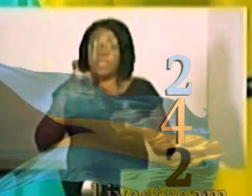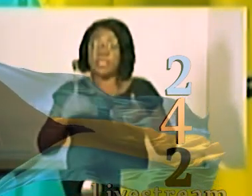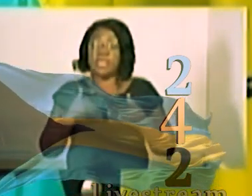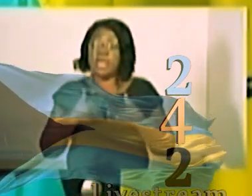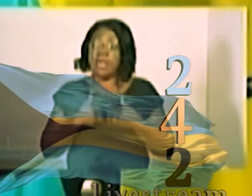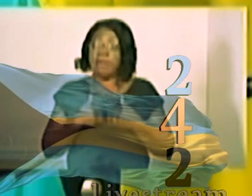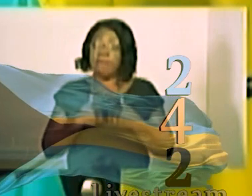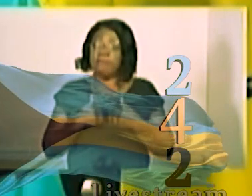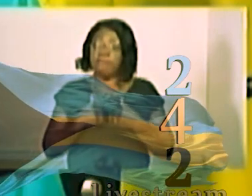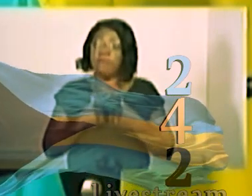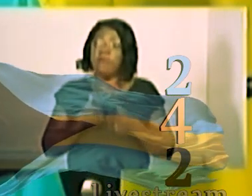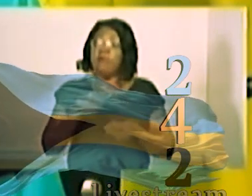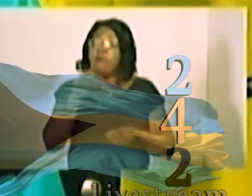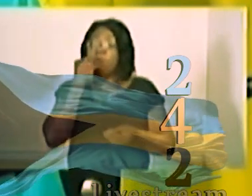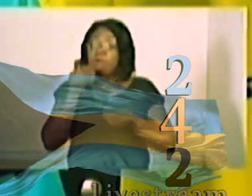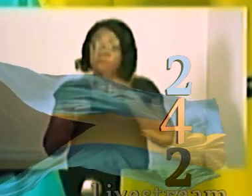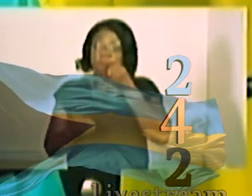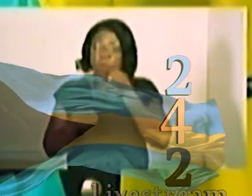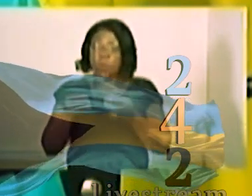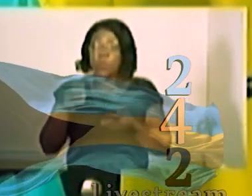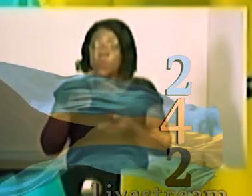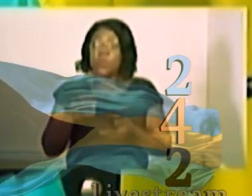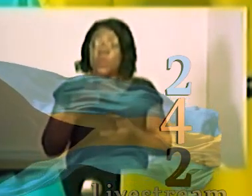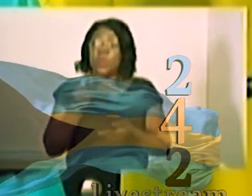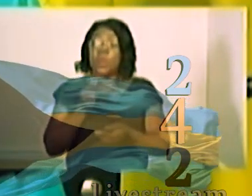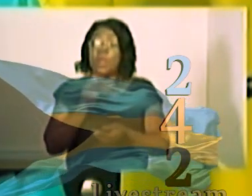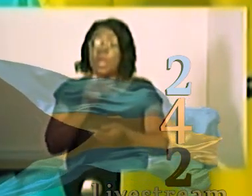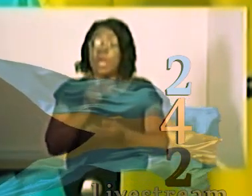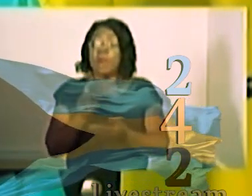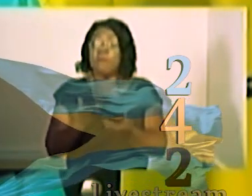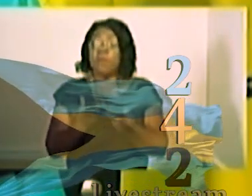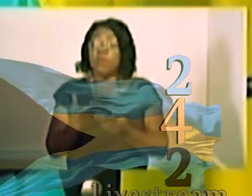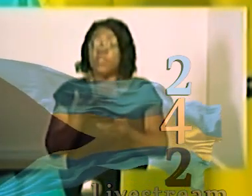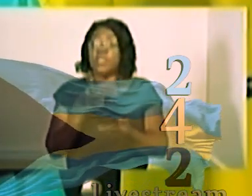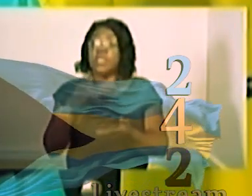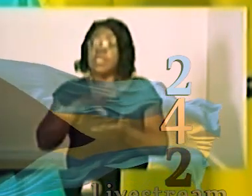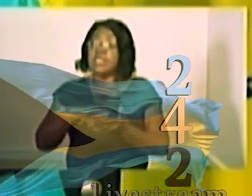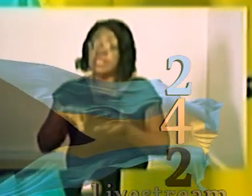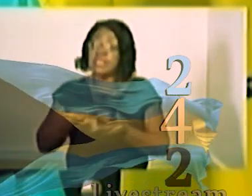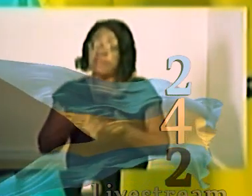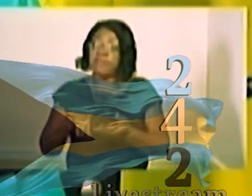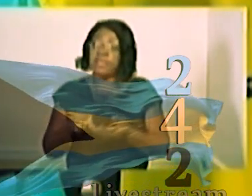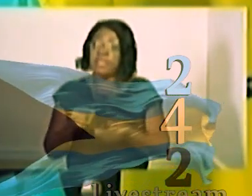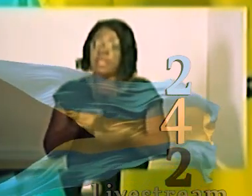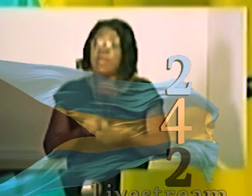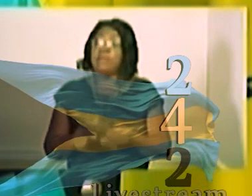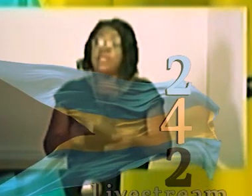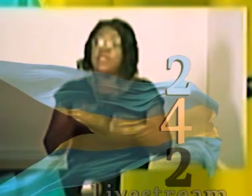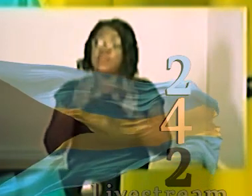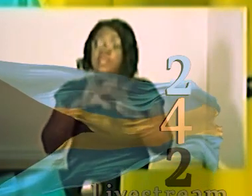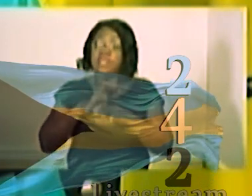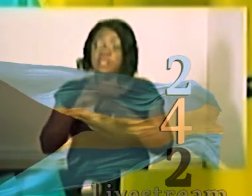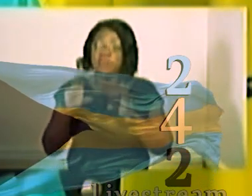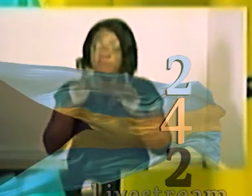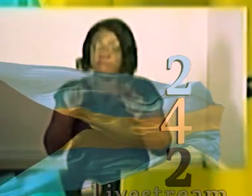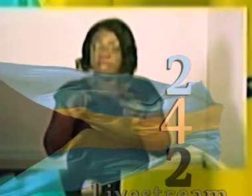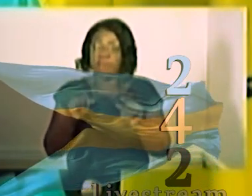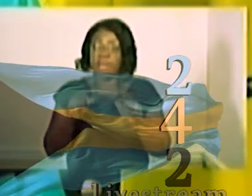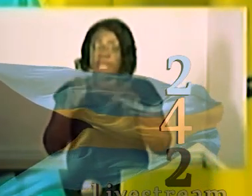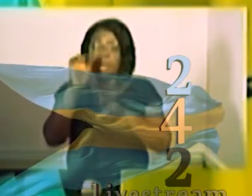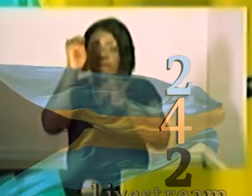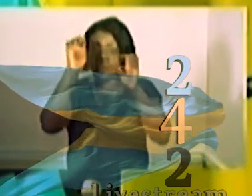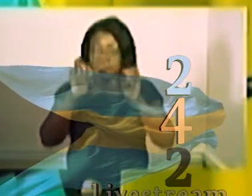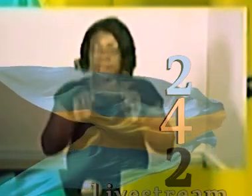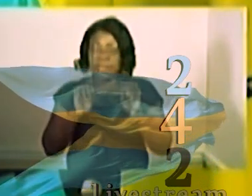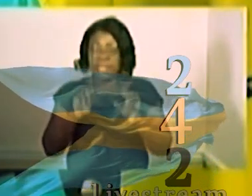must receive food handler certificate, and they must also be certified via sanitization.